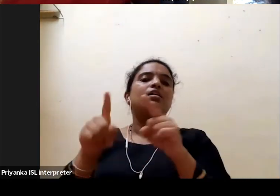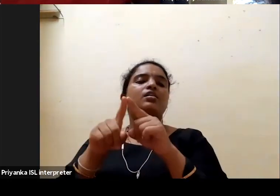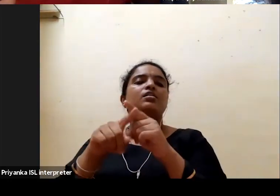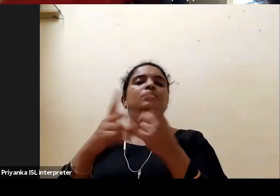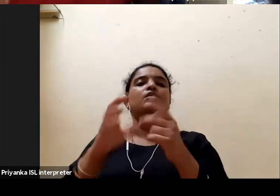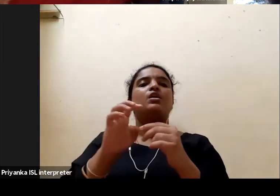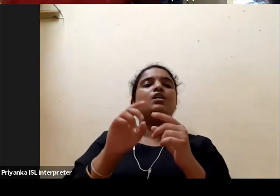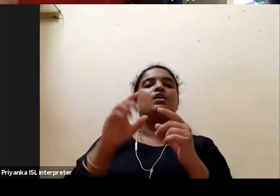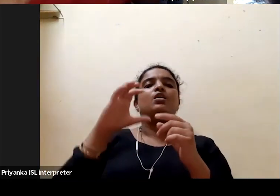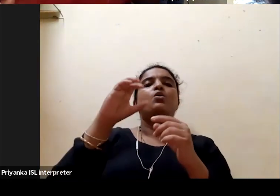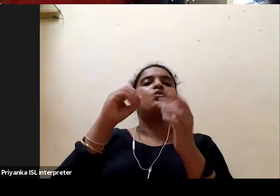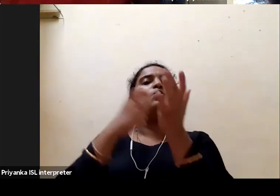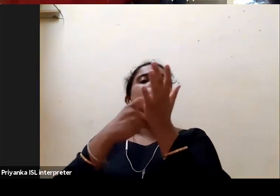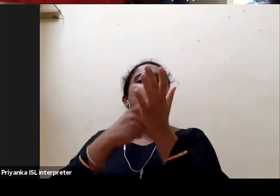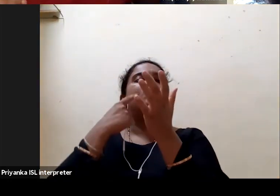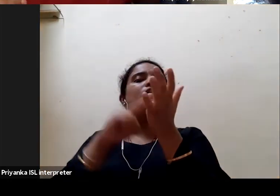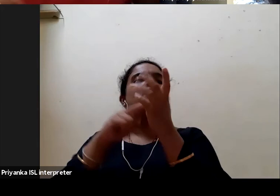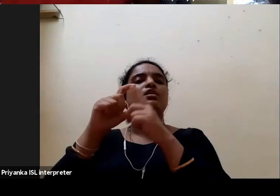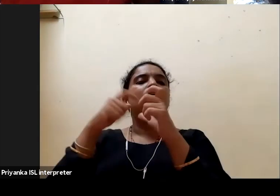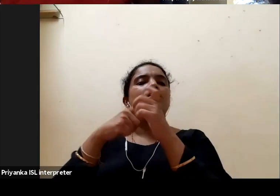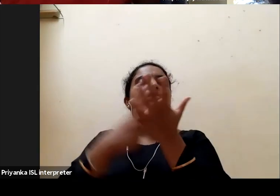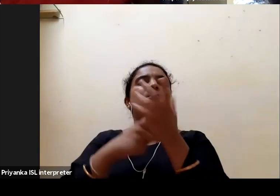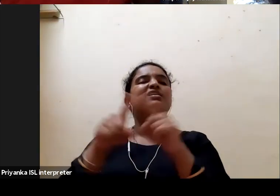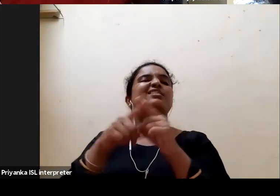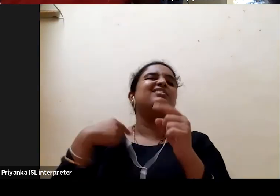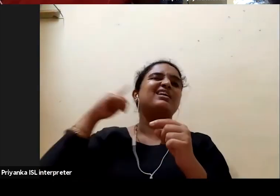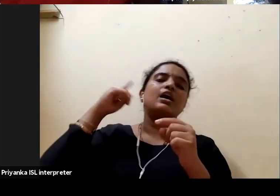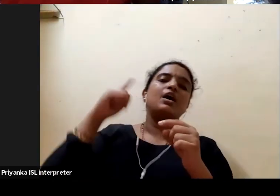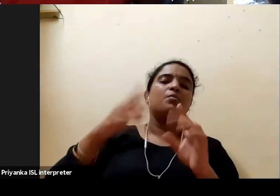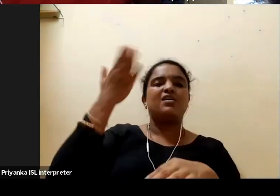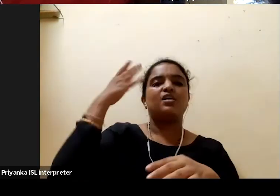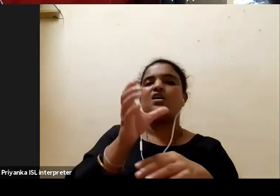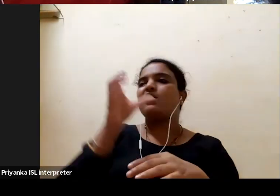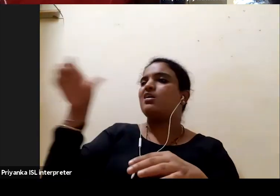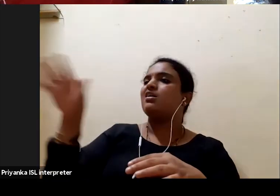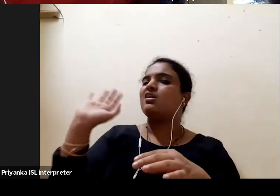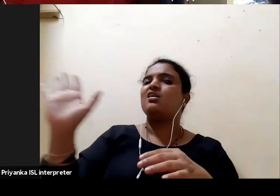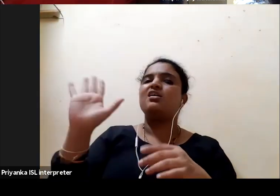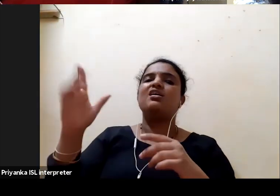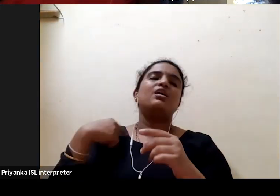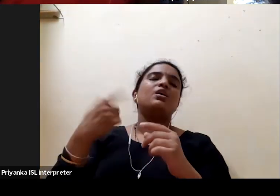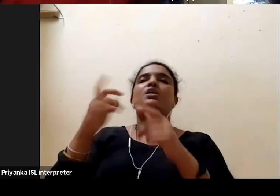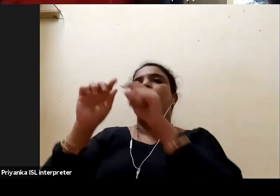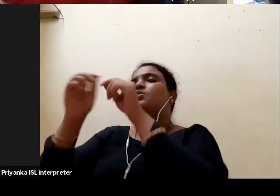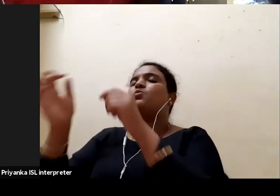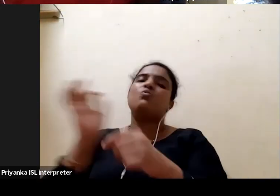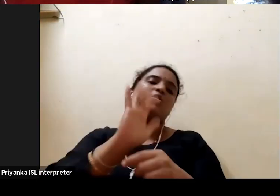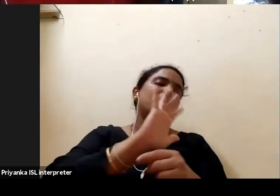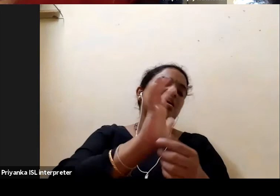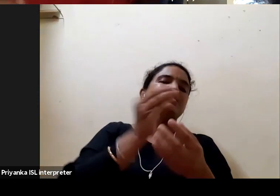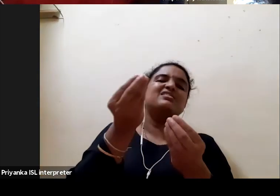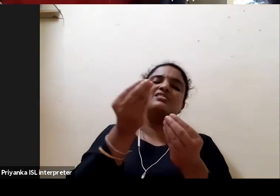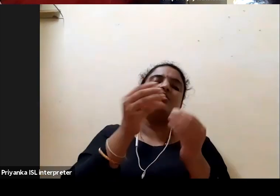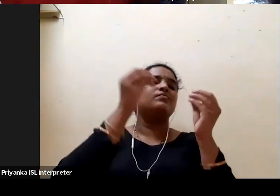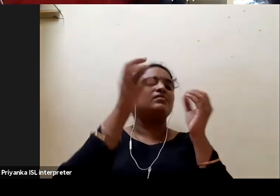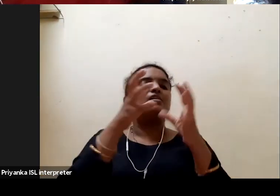coriander. You won't believe it. Earlier, even I would never bother. I would keep the bunch of coriander. Then, when I required it, I would wash a little bit. Then I would dry